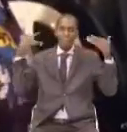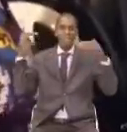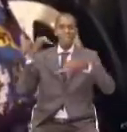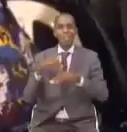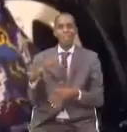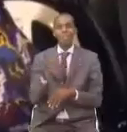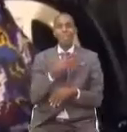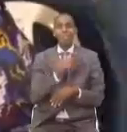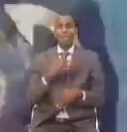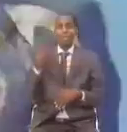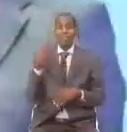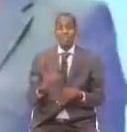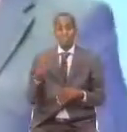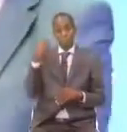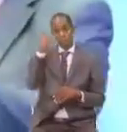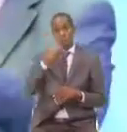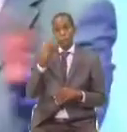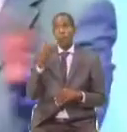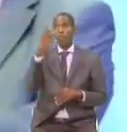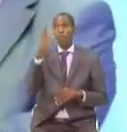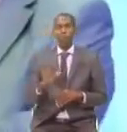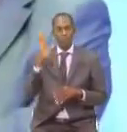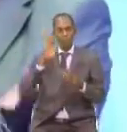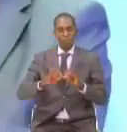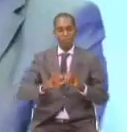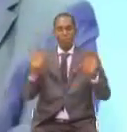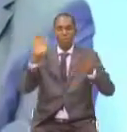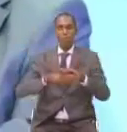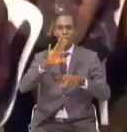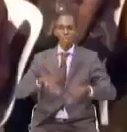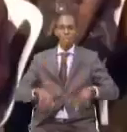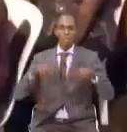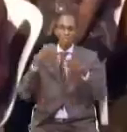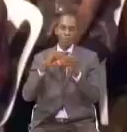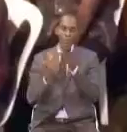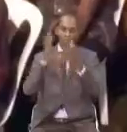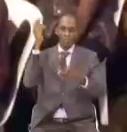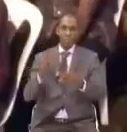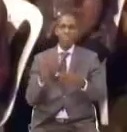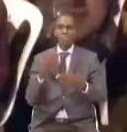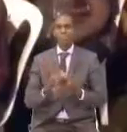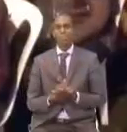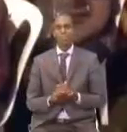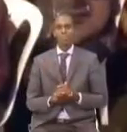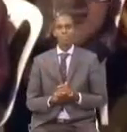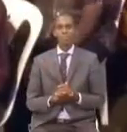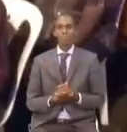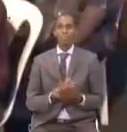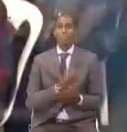the face of God will shine upon your life in Jesus' name.